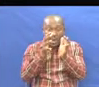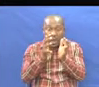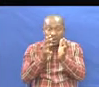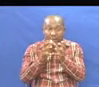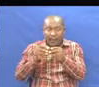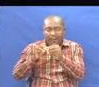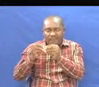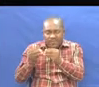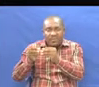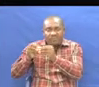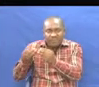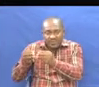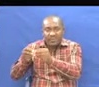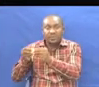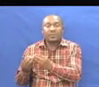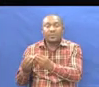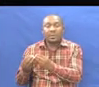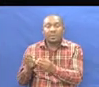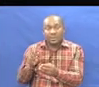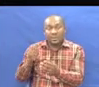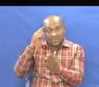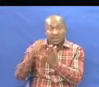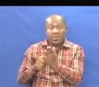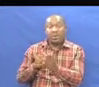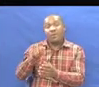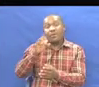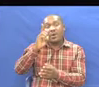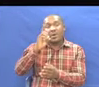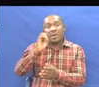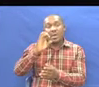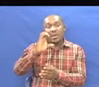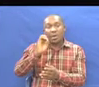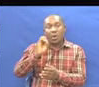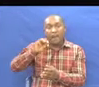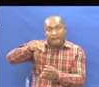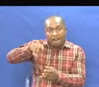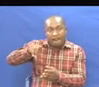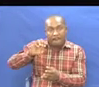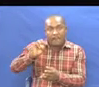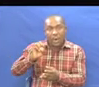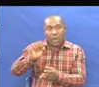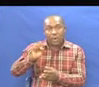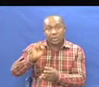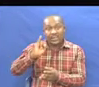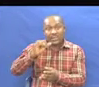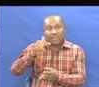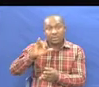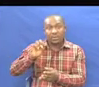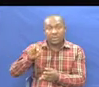broken into small compound or element. That is the meaning of decomposition. This is